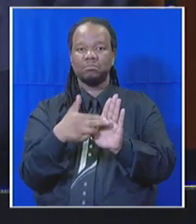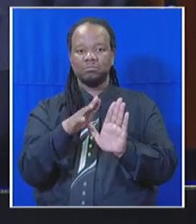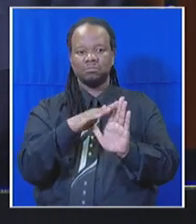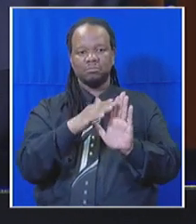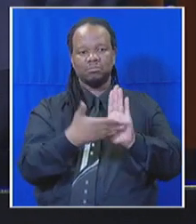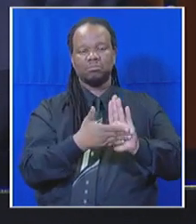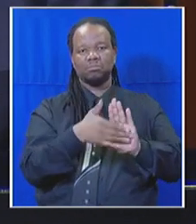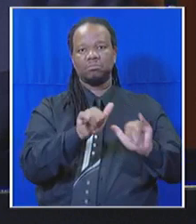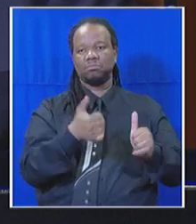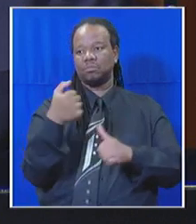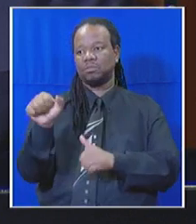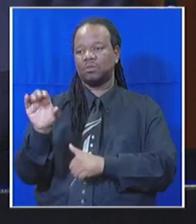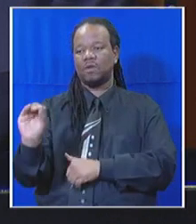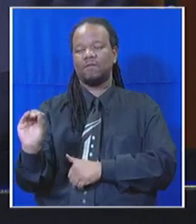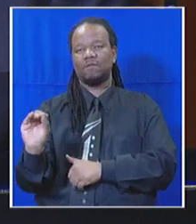Any objections?